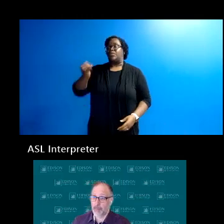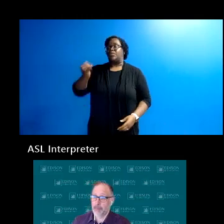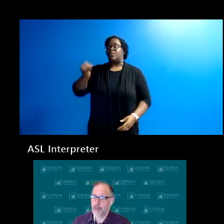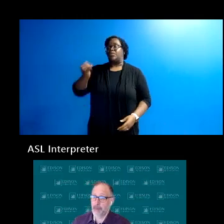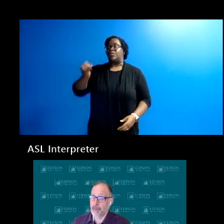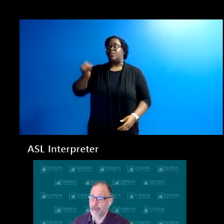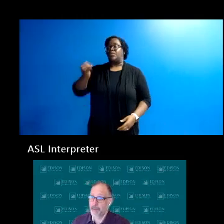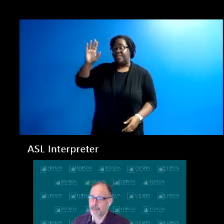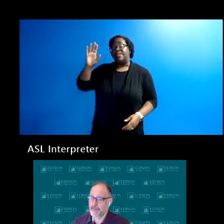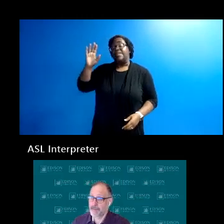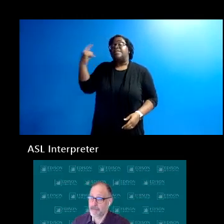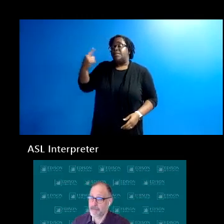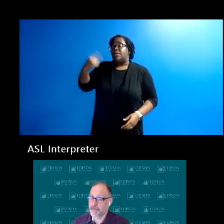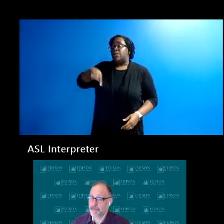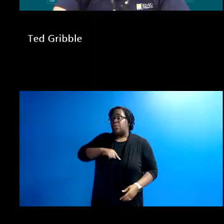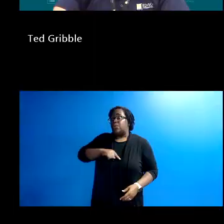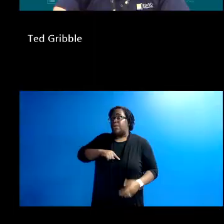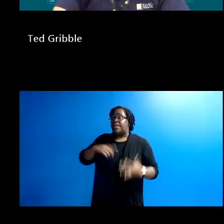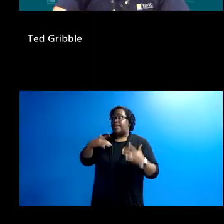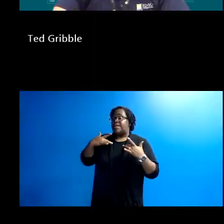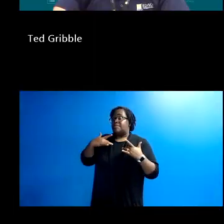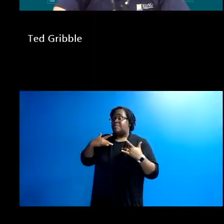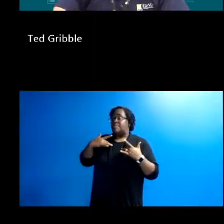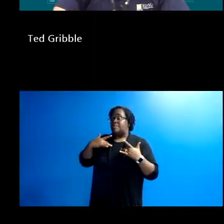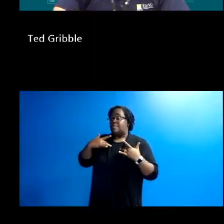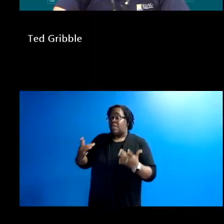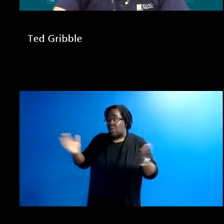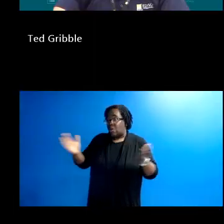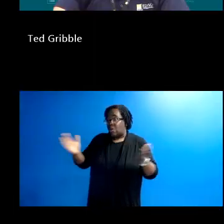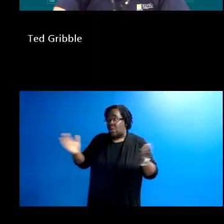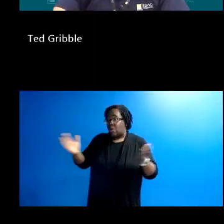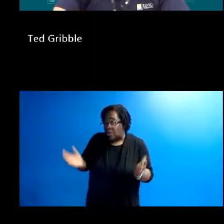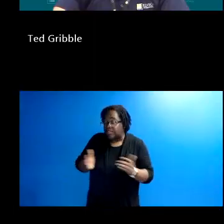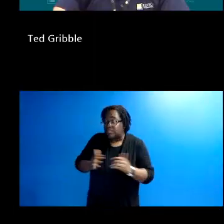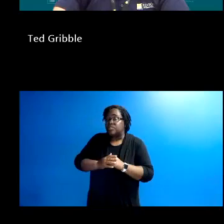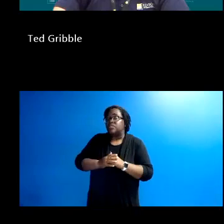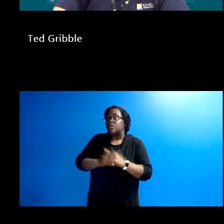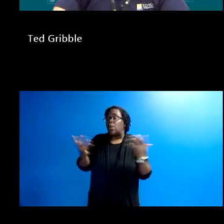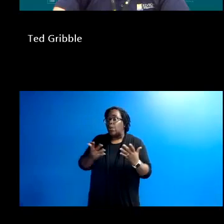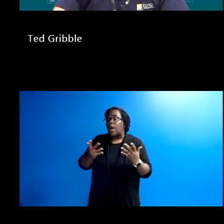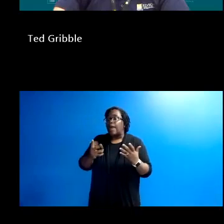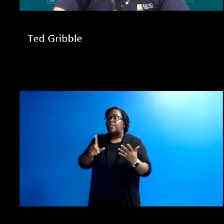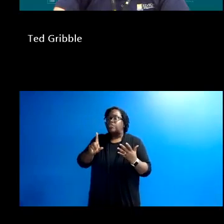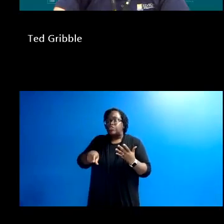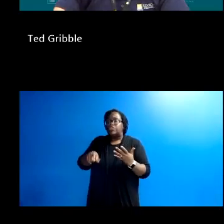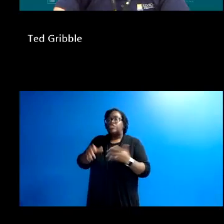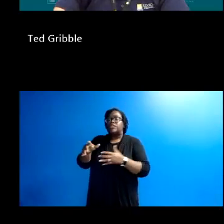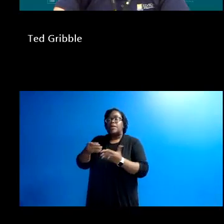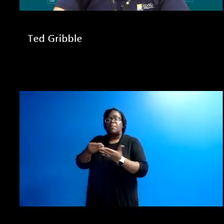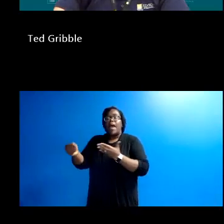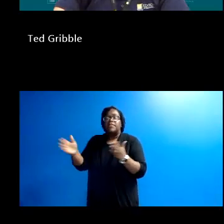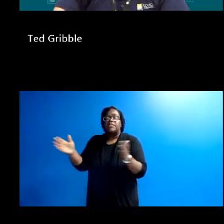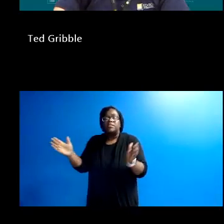One of the things that we would like to encourage you to do is to get a small portable